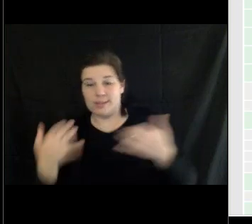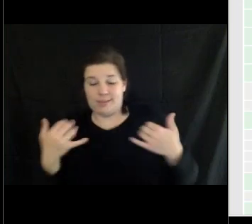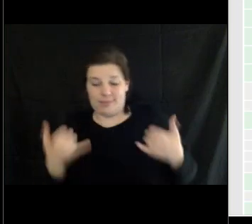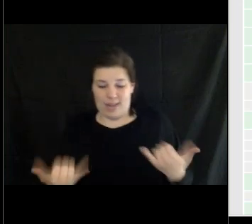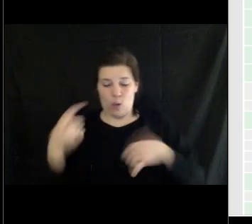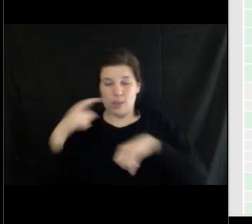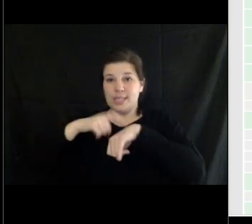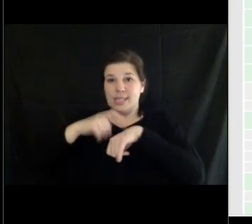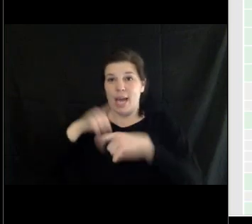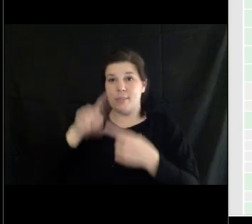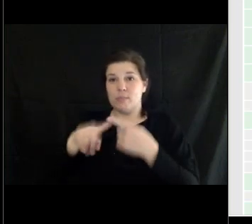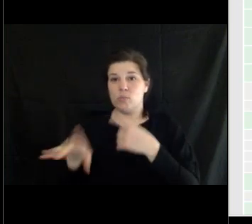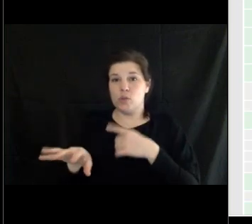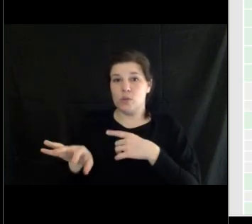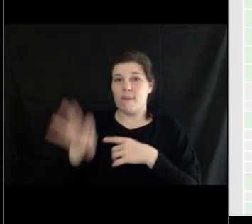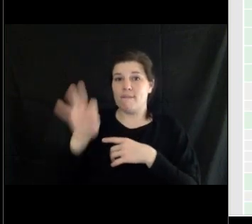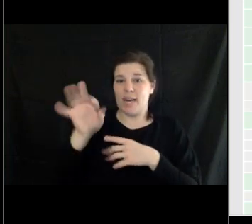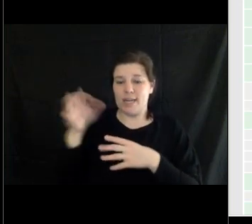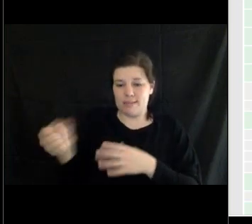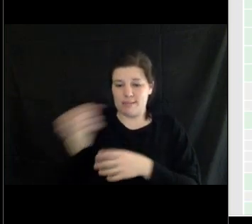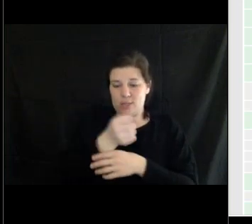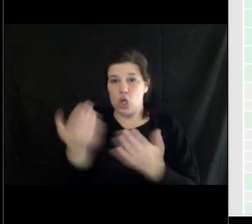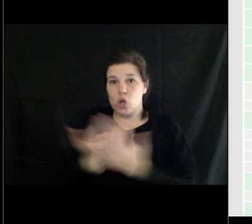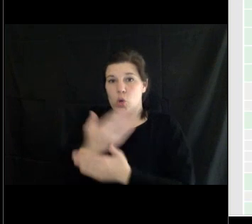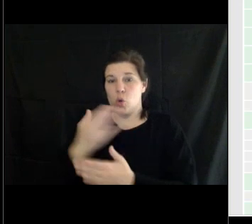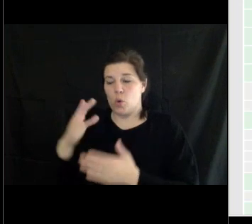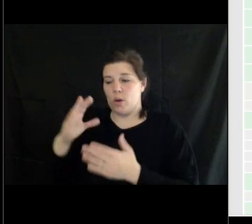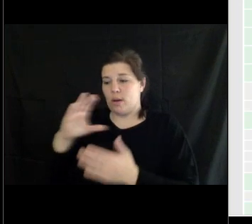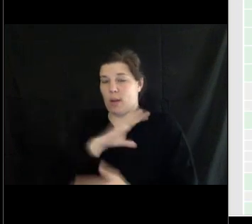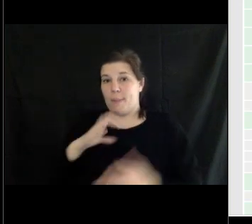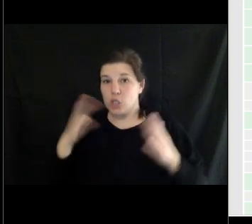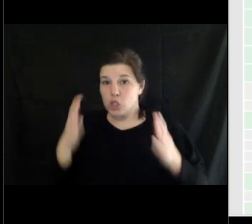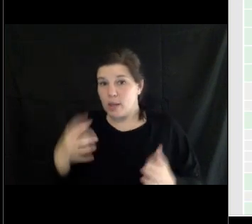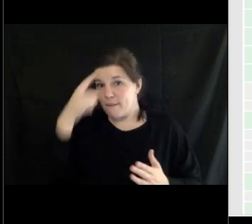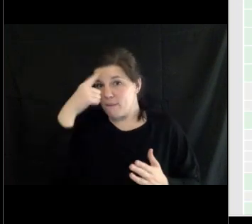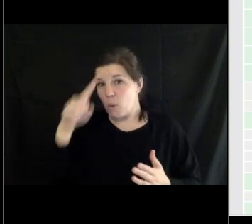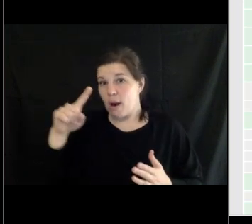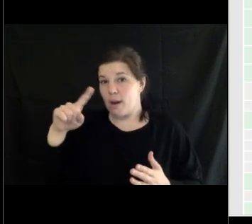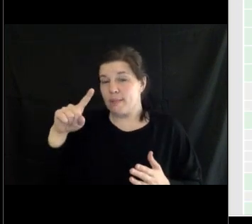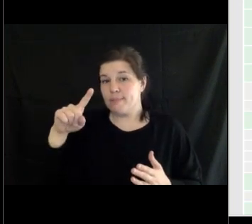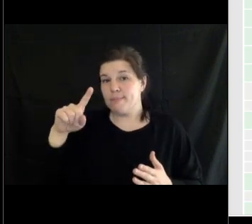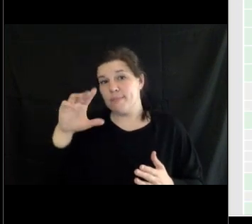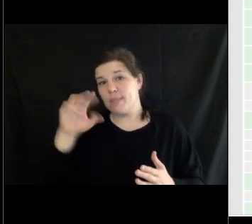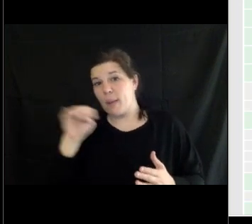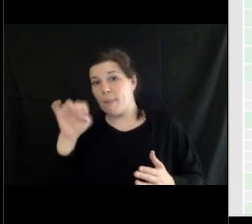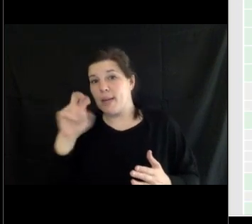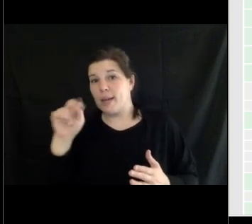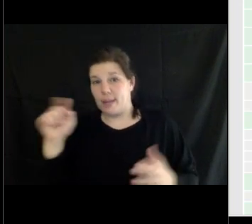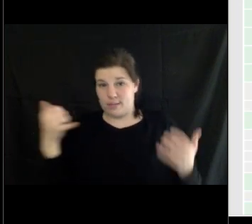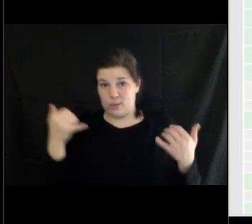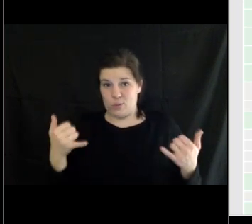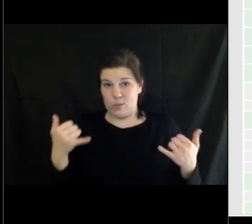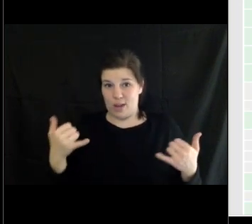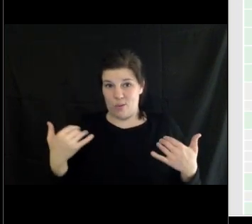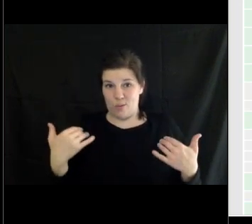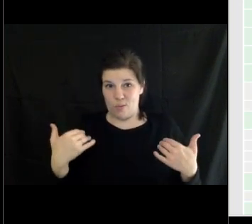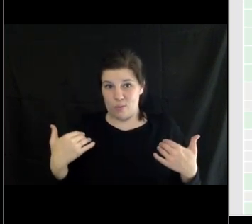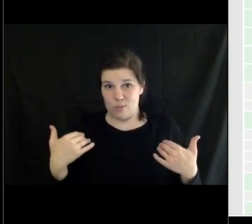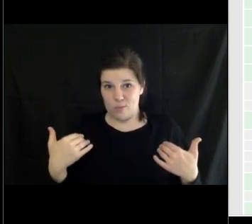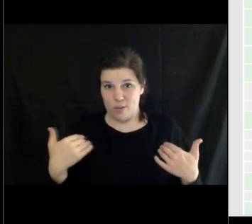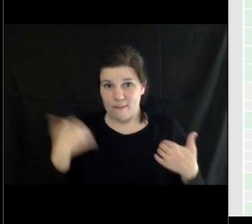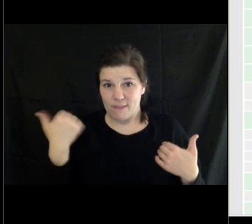to find or appoint a new commissioner for this Affordable Housing Advisory Committee. So it is, if you have any question.